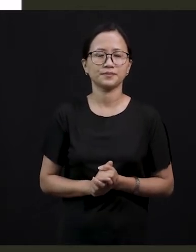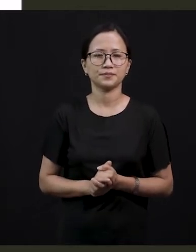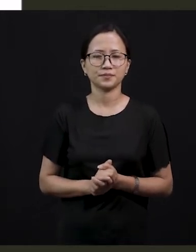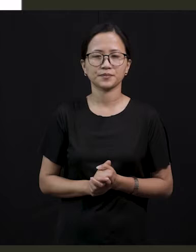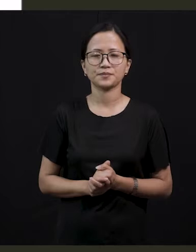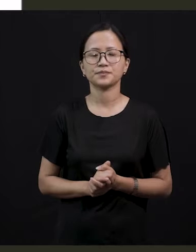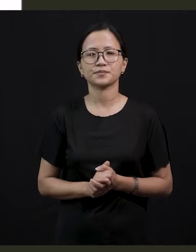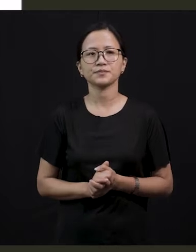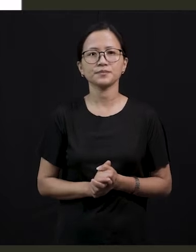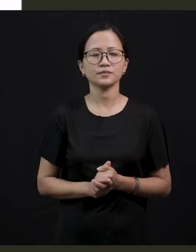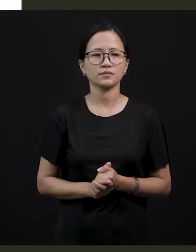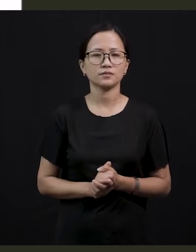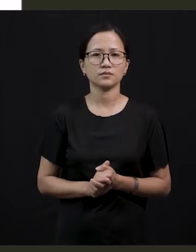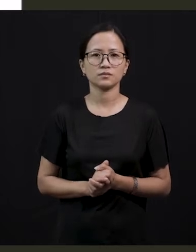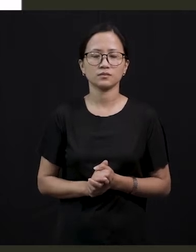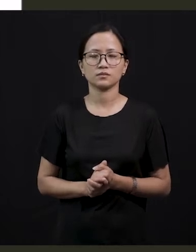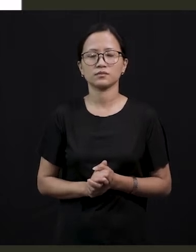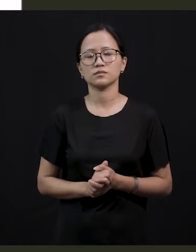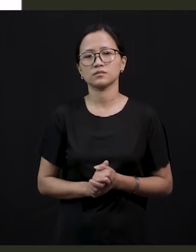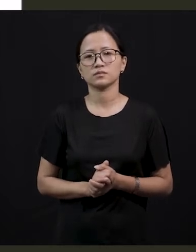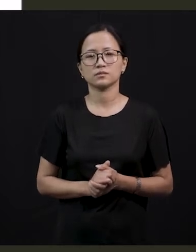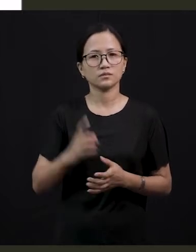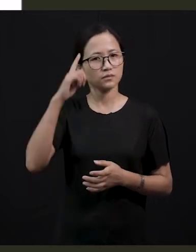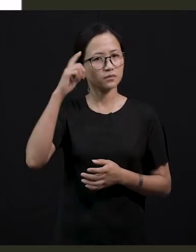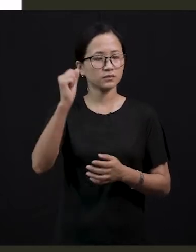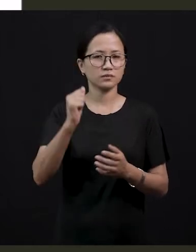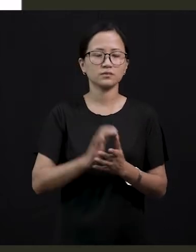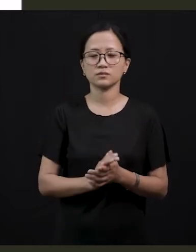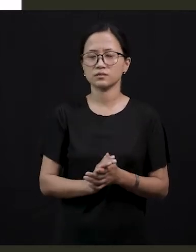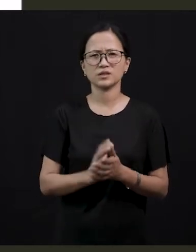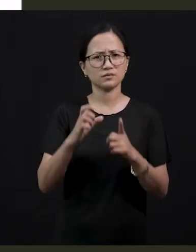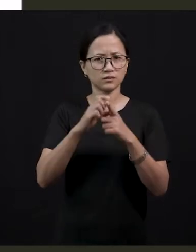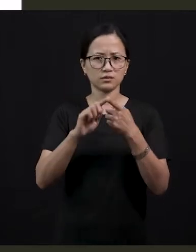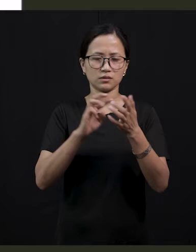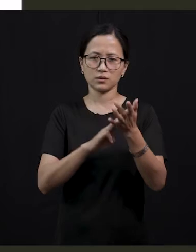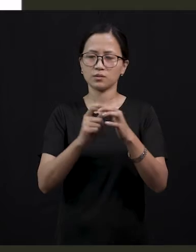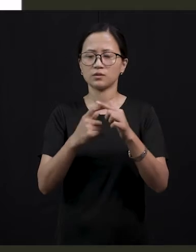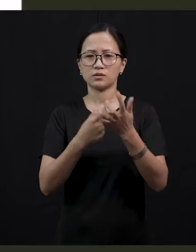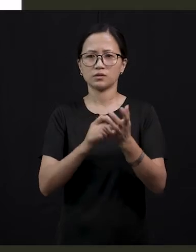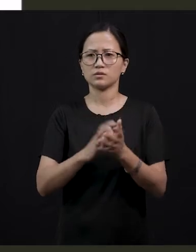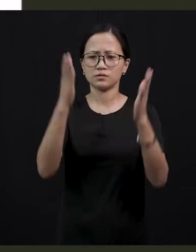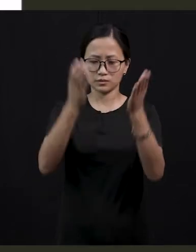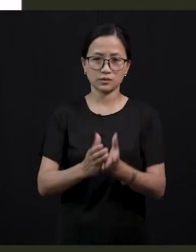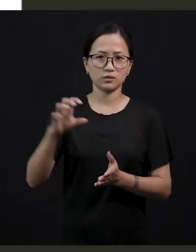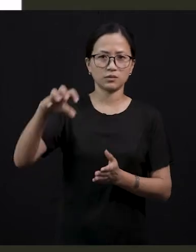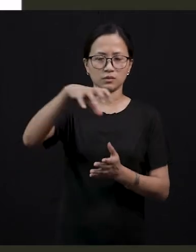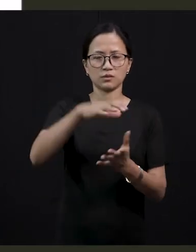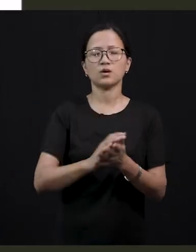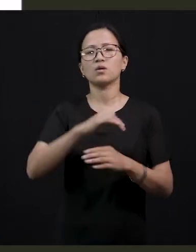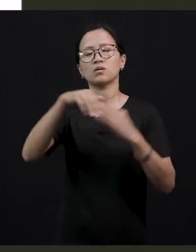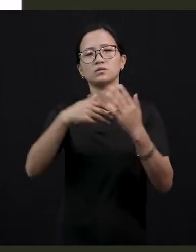panchayats and the local bodies that we have elections. So remember, in a democratic country, all these